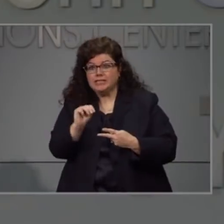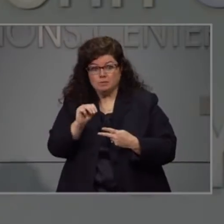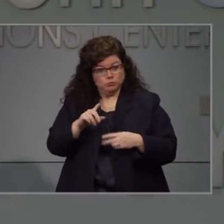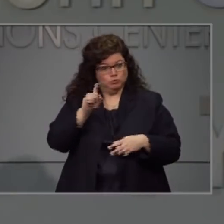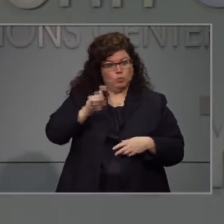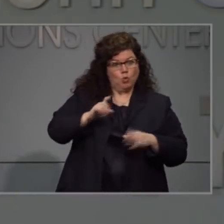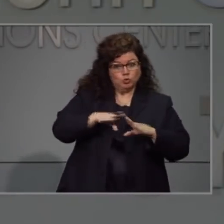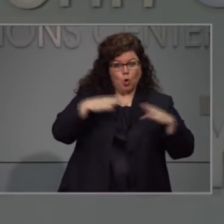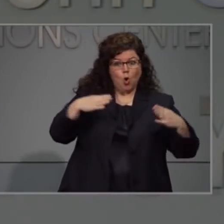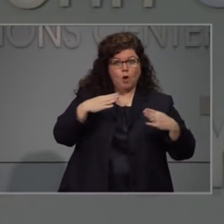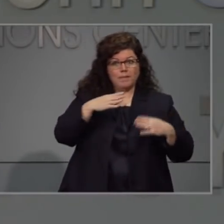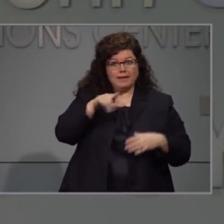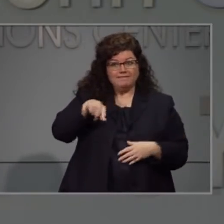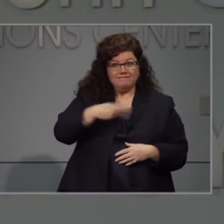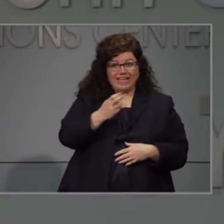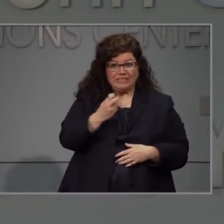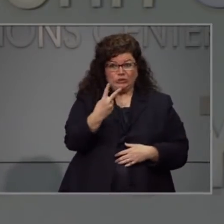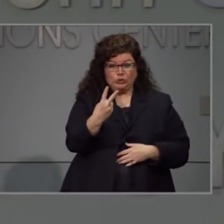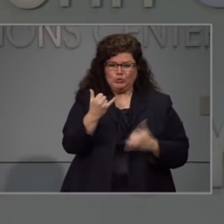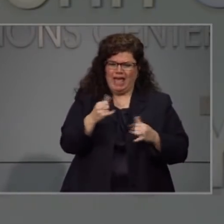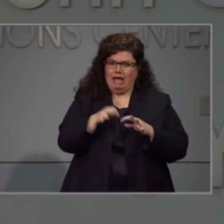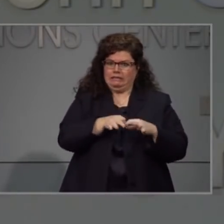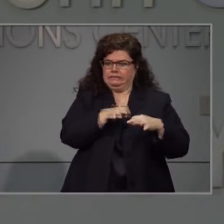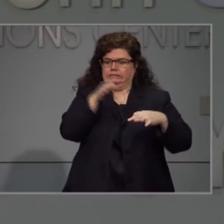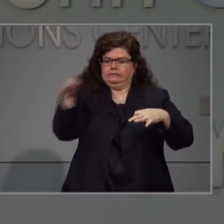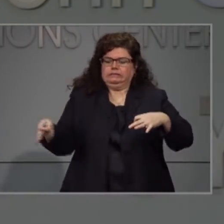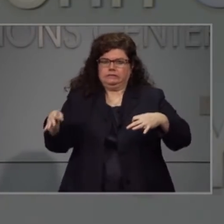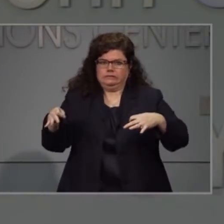to open in phase 2 but now will not be?